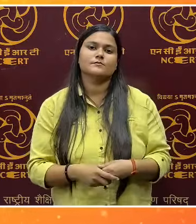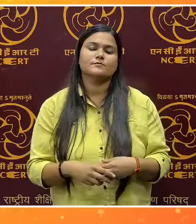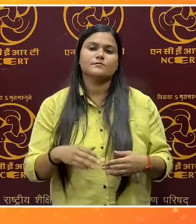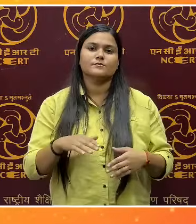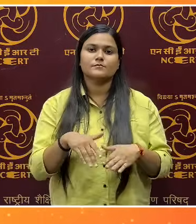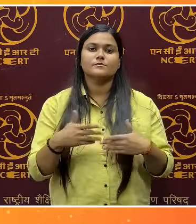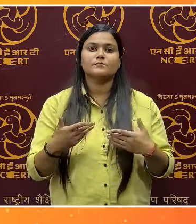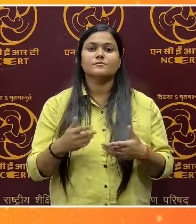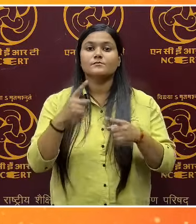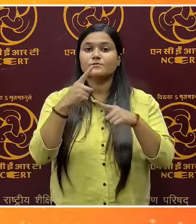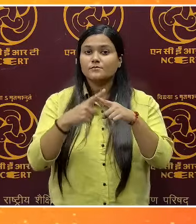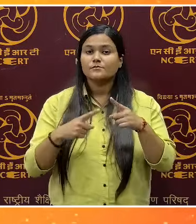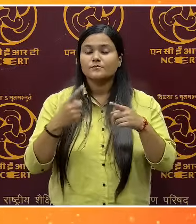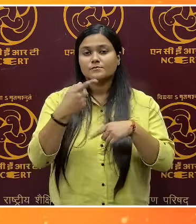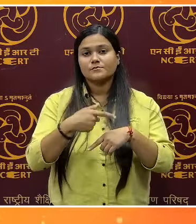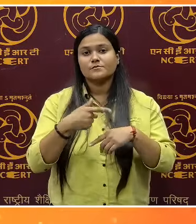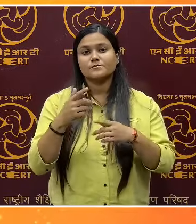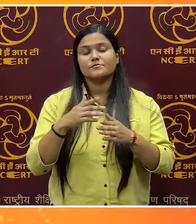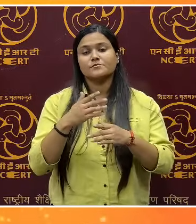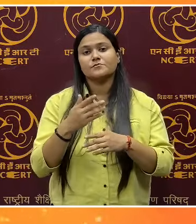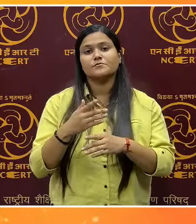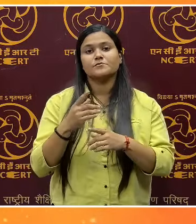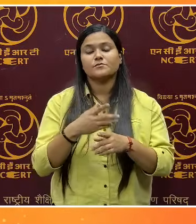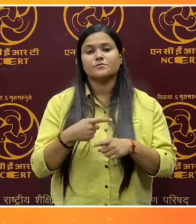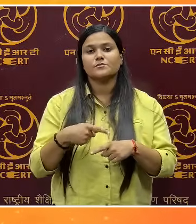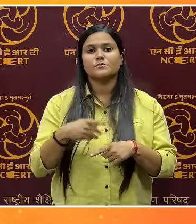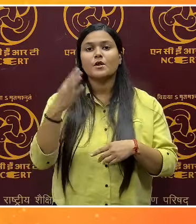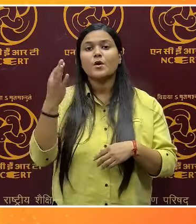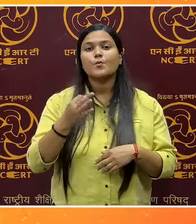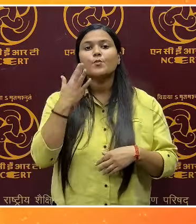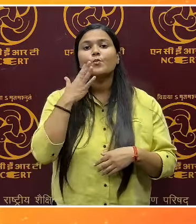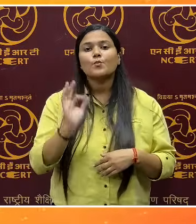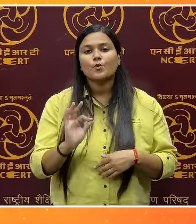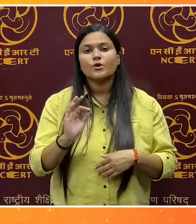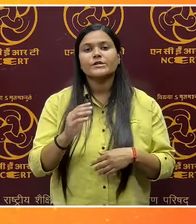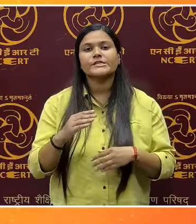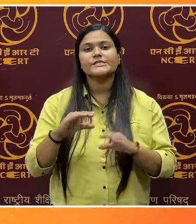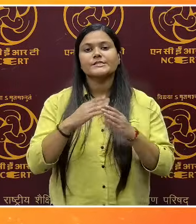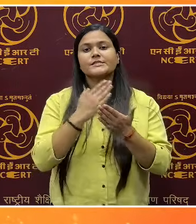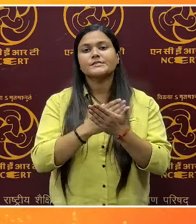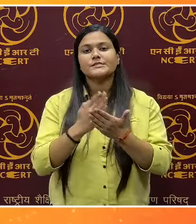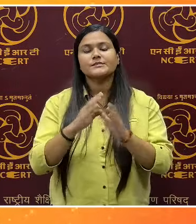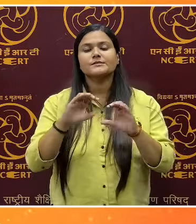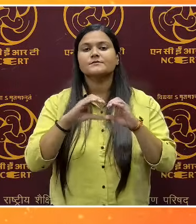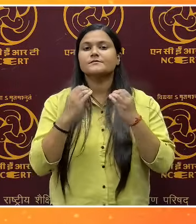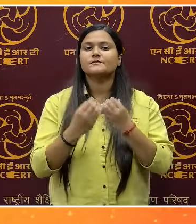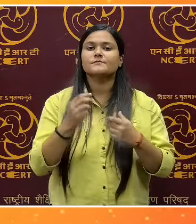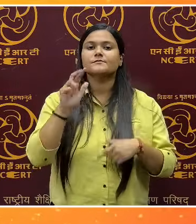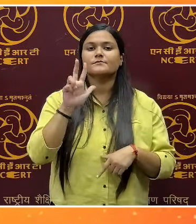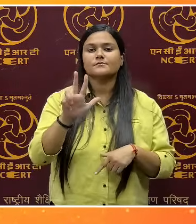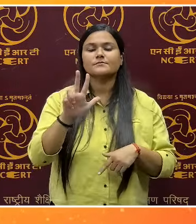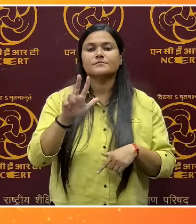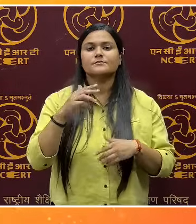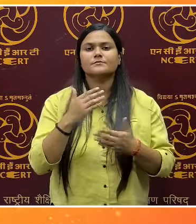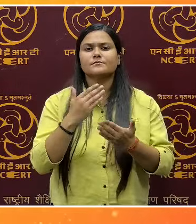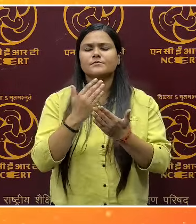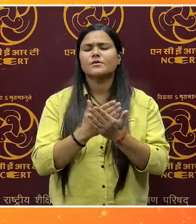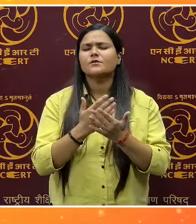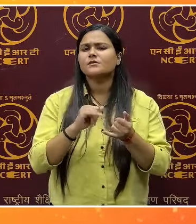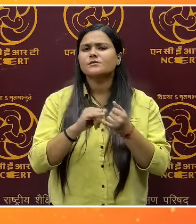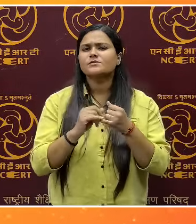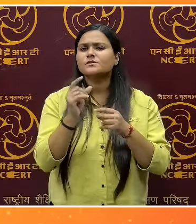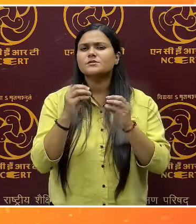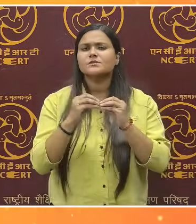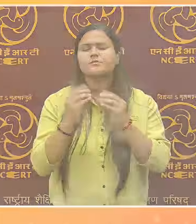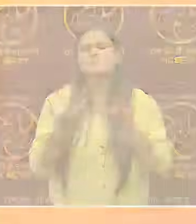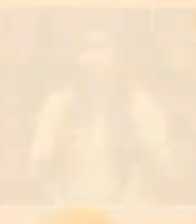for this half an hour we have our special session for class 8 students, and the subject for today is of course